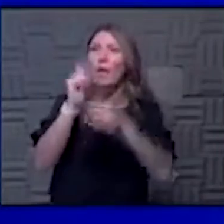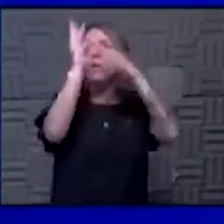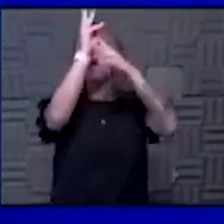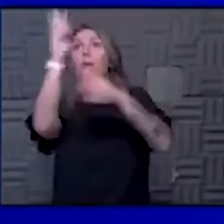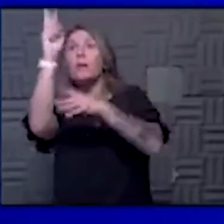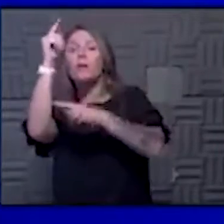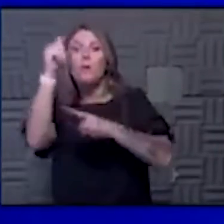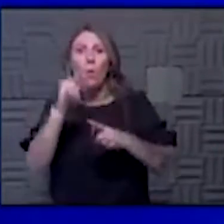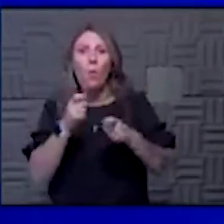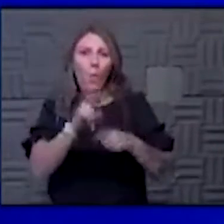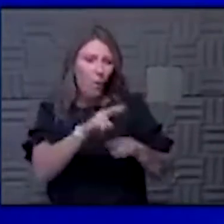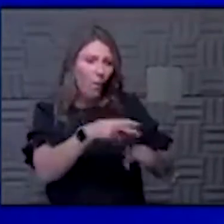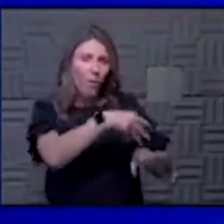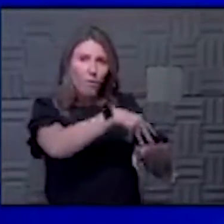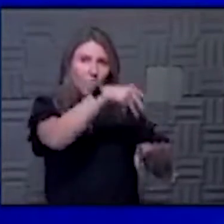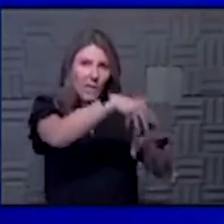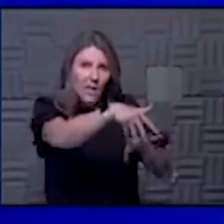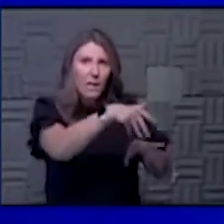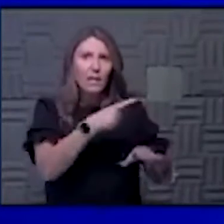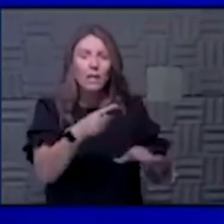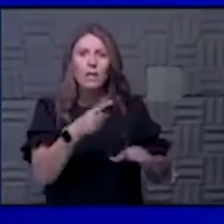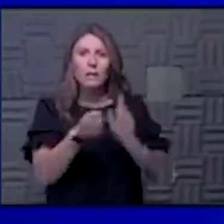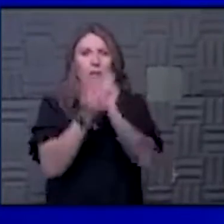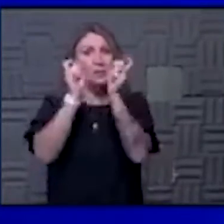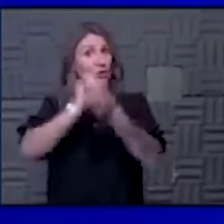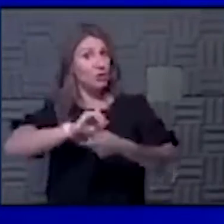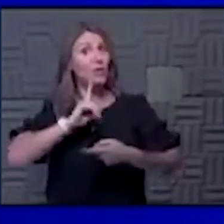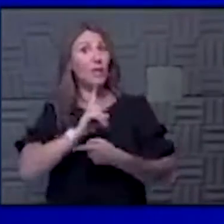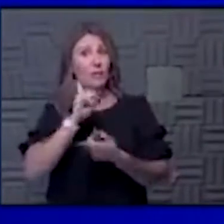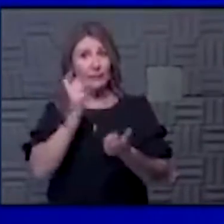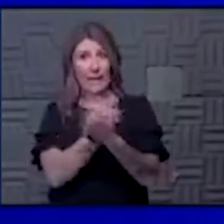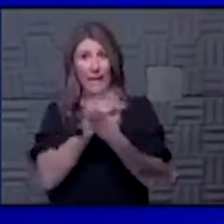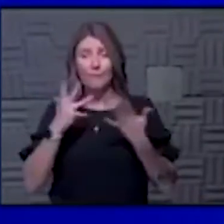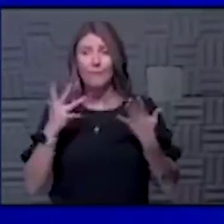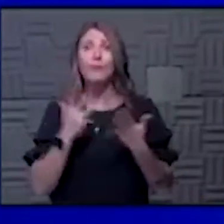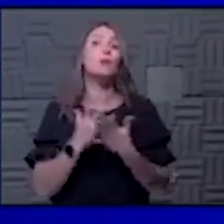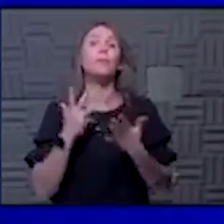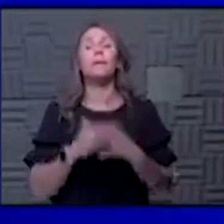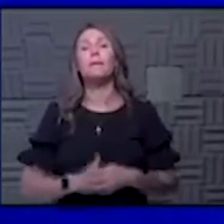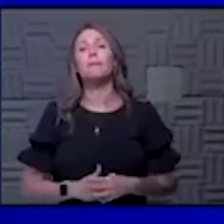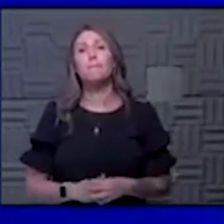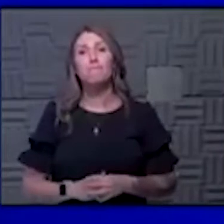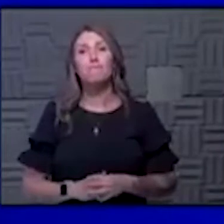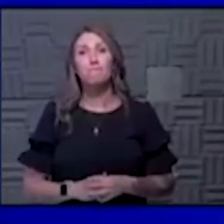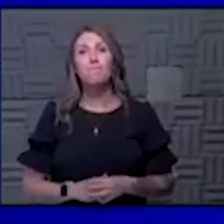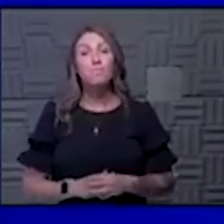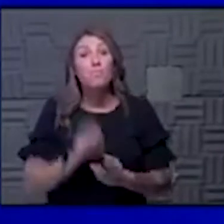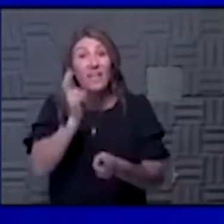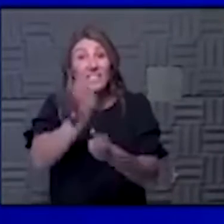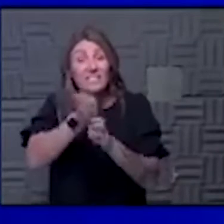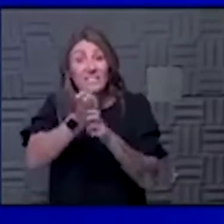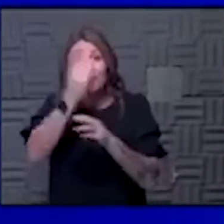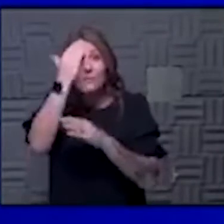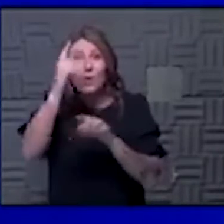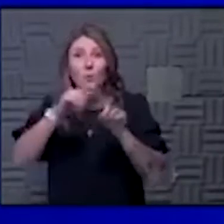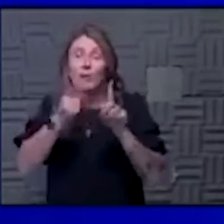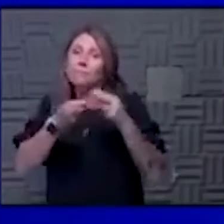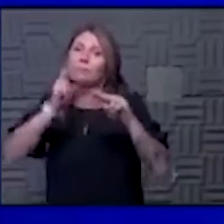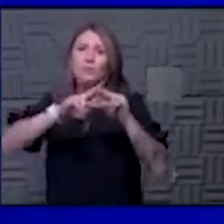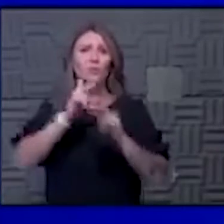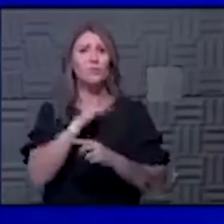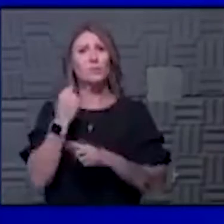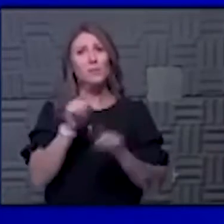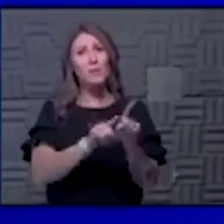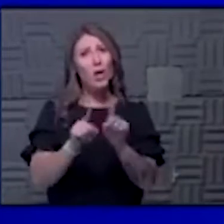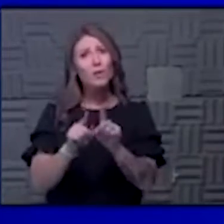and all those things change our dynamic a lot, and I think that it's hard to know, but there's an increased risk from that.